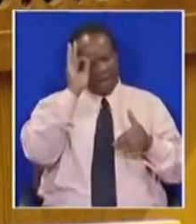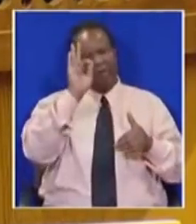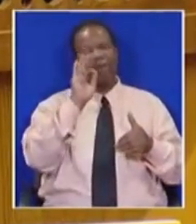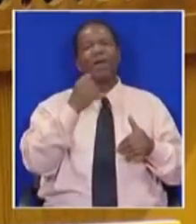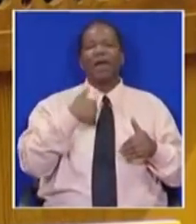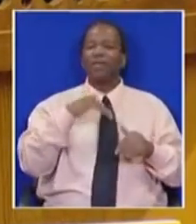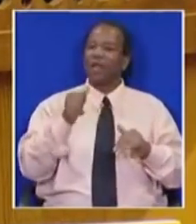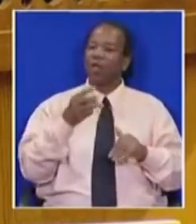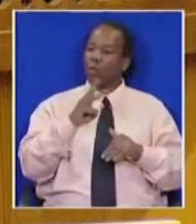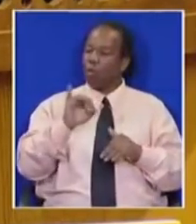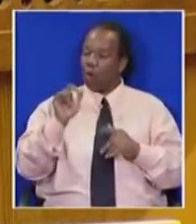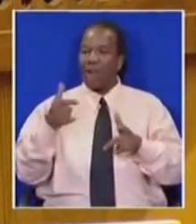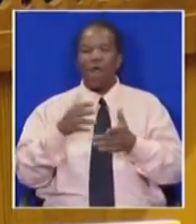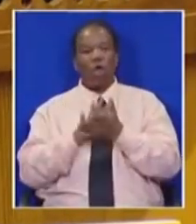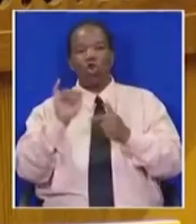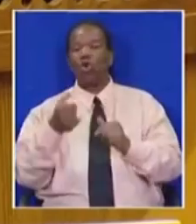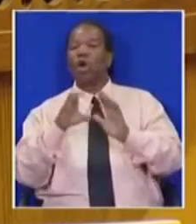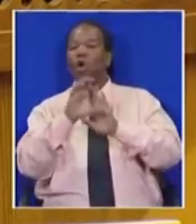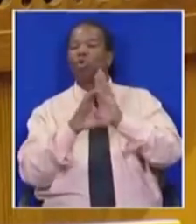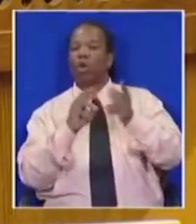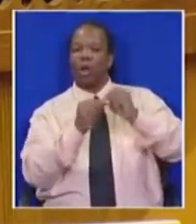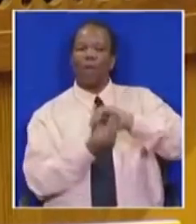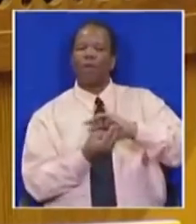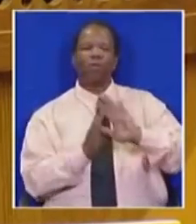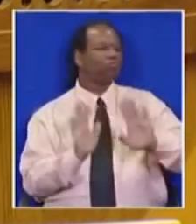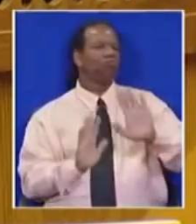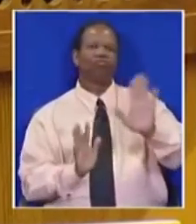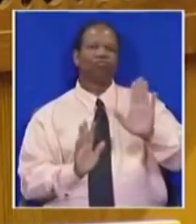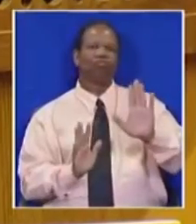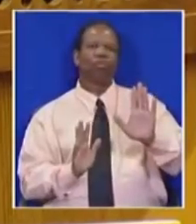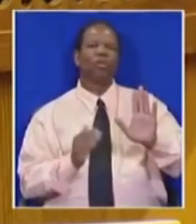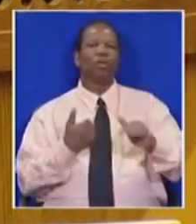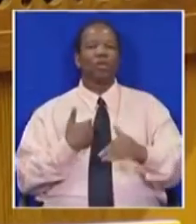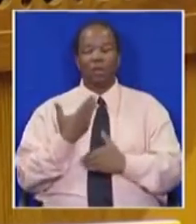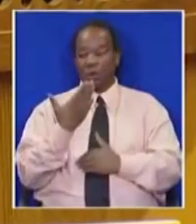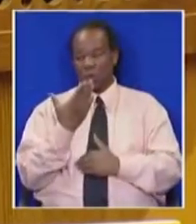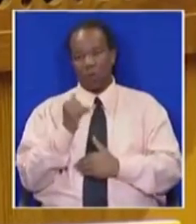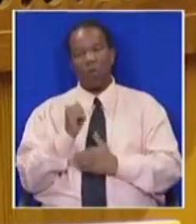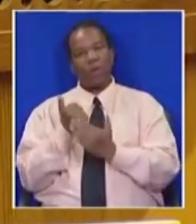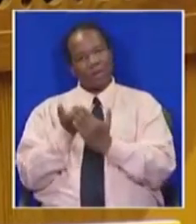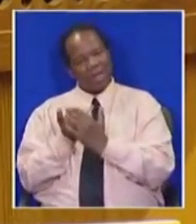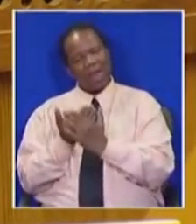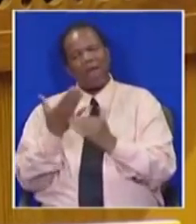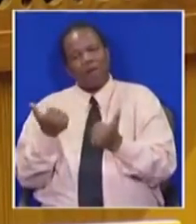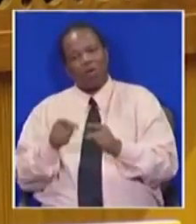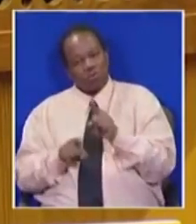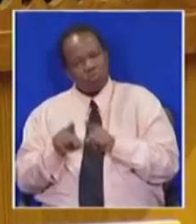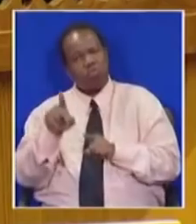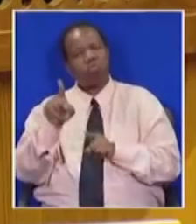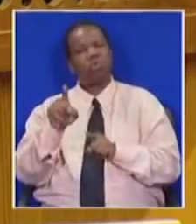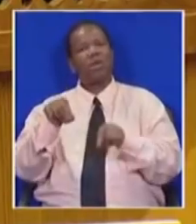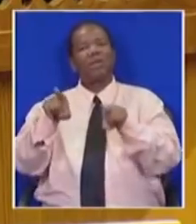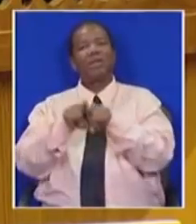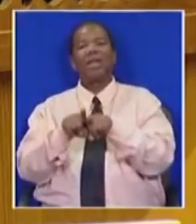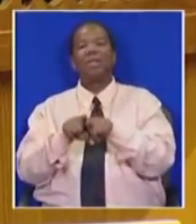land, not an amendment to the Constitution. We can have a thriving, growing, and a diverse